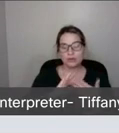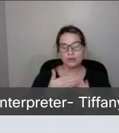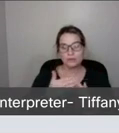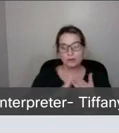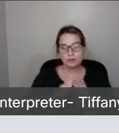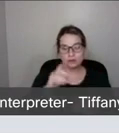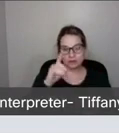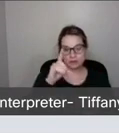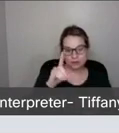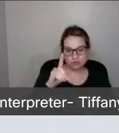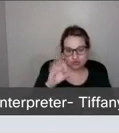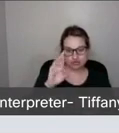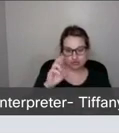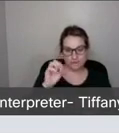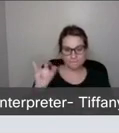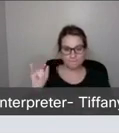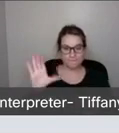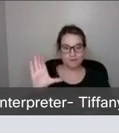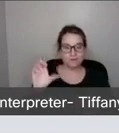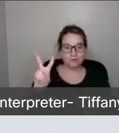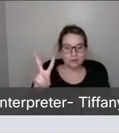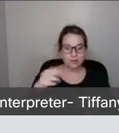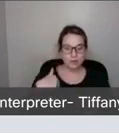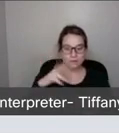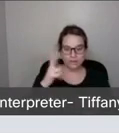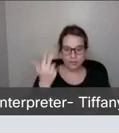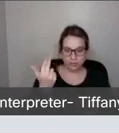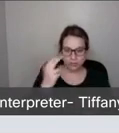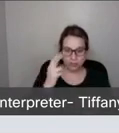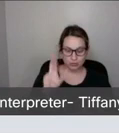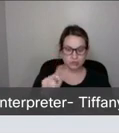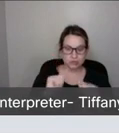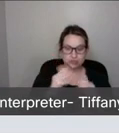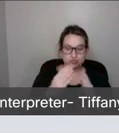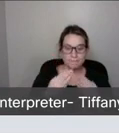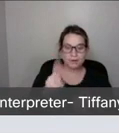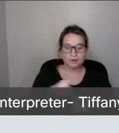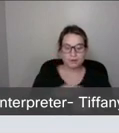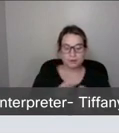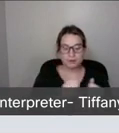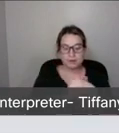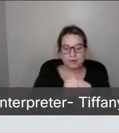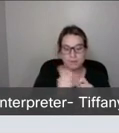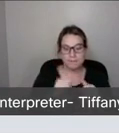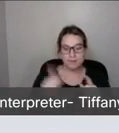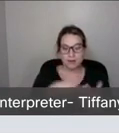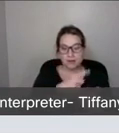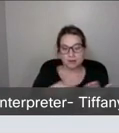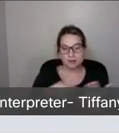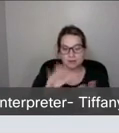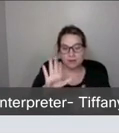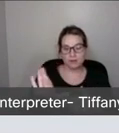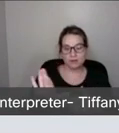Draft CD2 does bring 13 tribal nations together, but then cancels out their